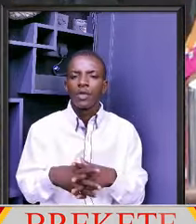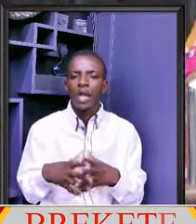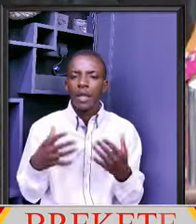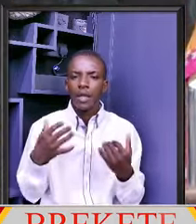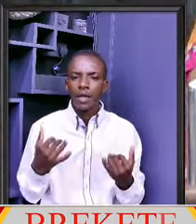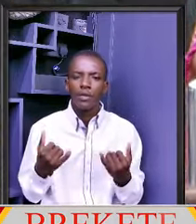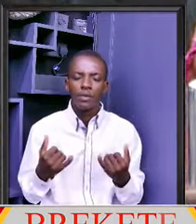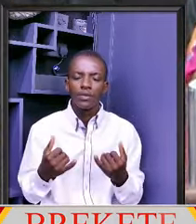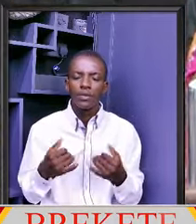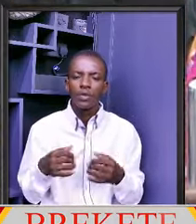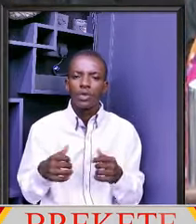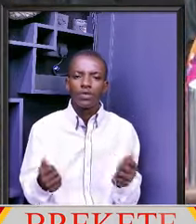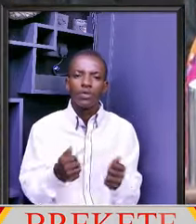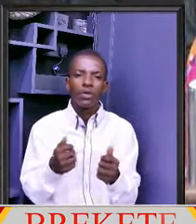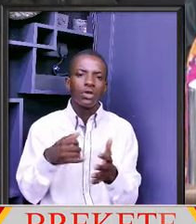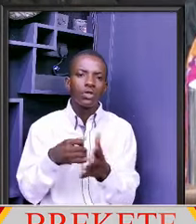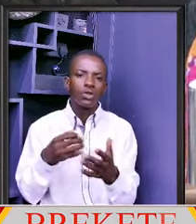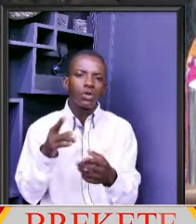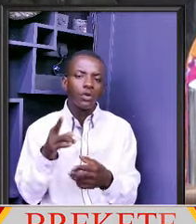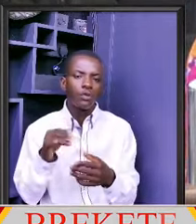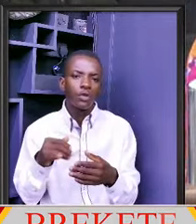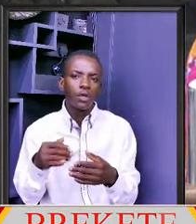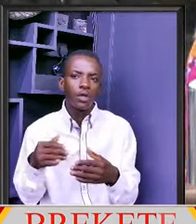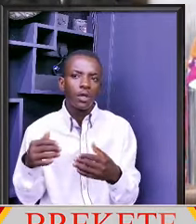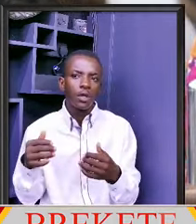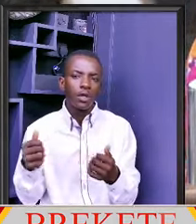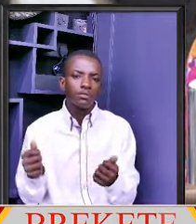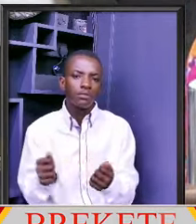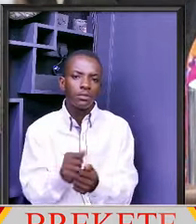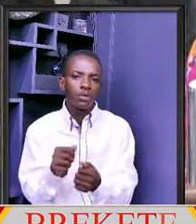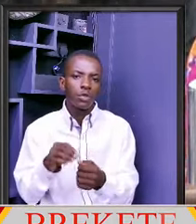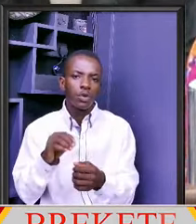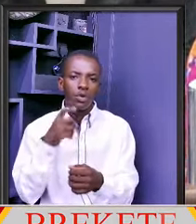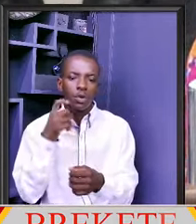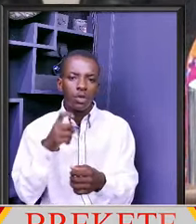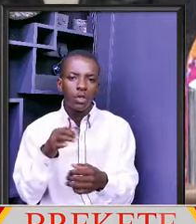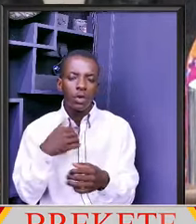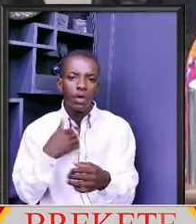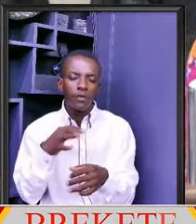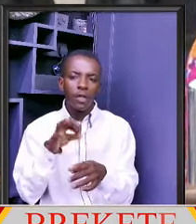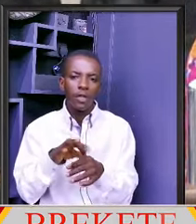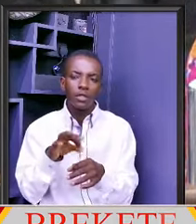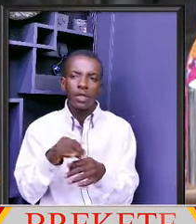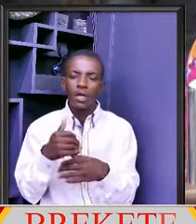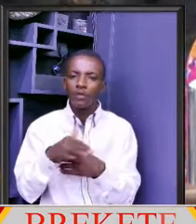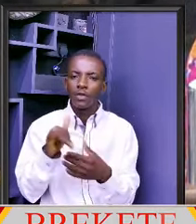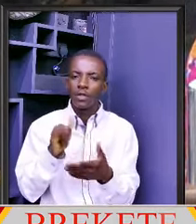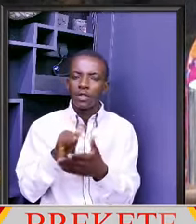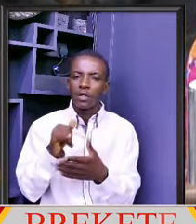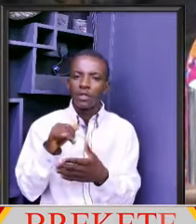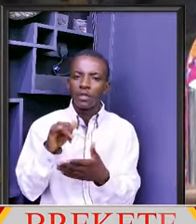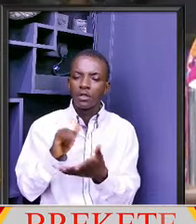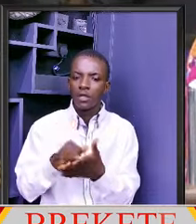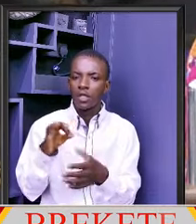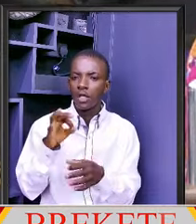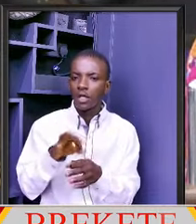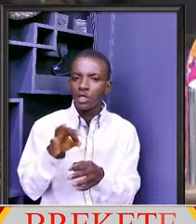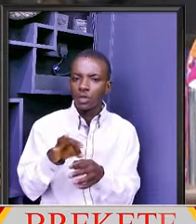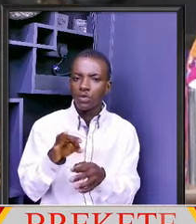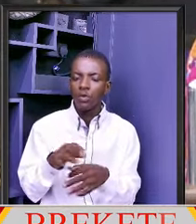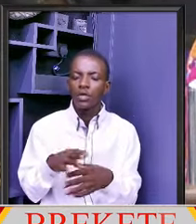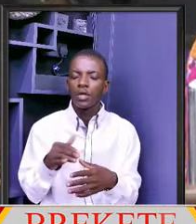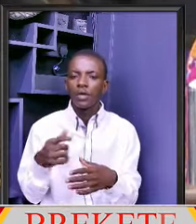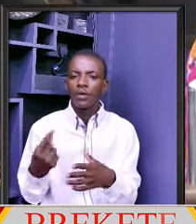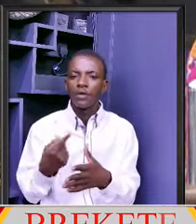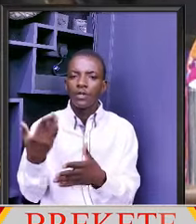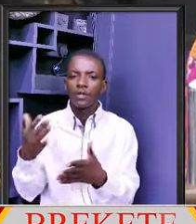Mm-hmm. Now, we followed it up, they quashed the order, we had the election. Mm-hmm. After the election,